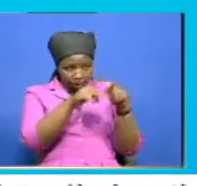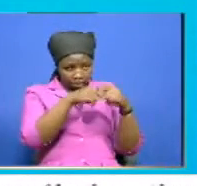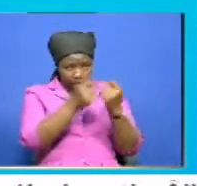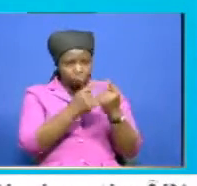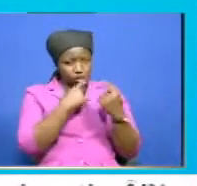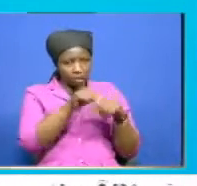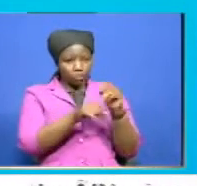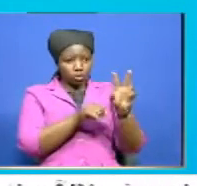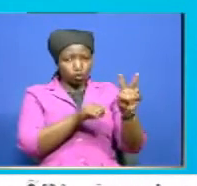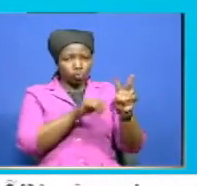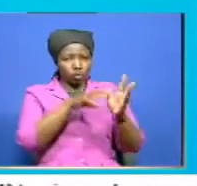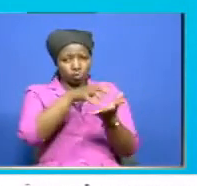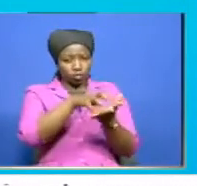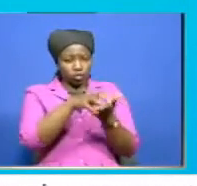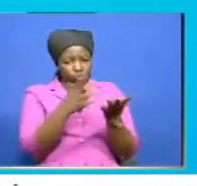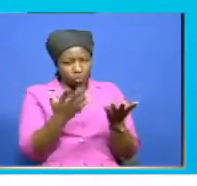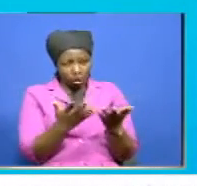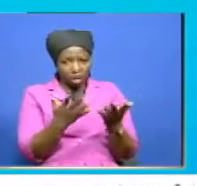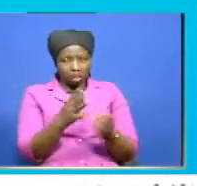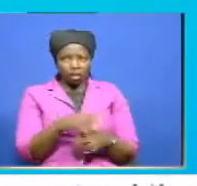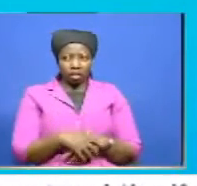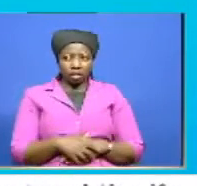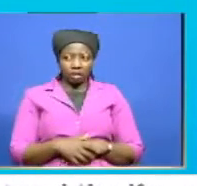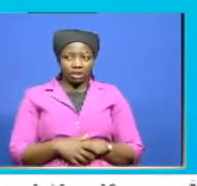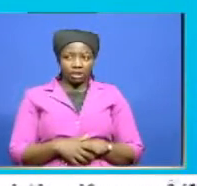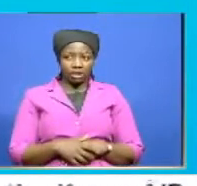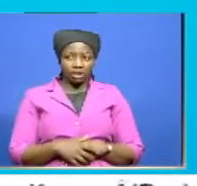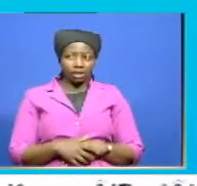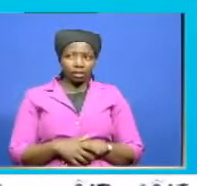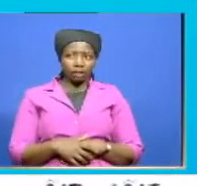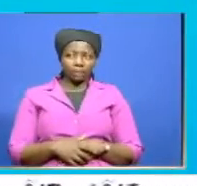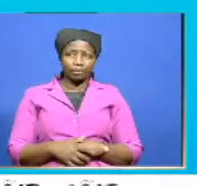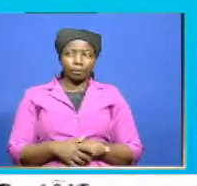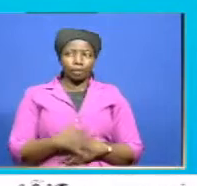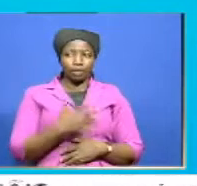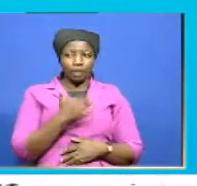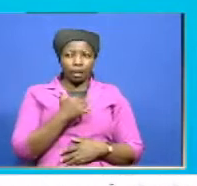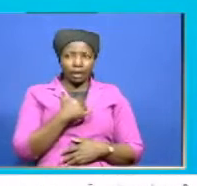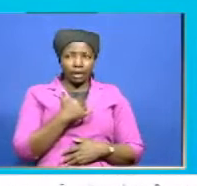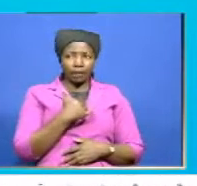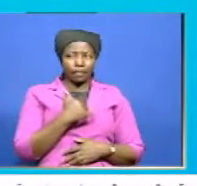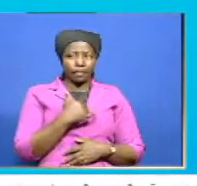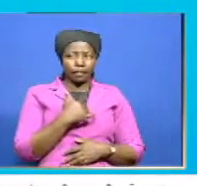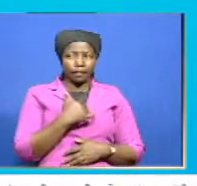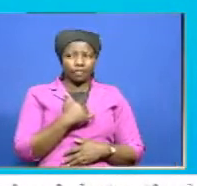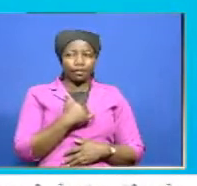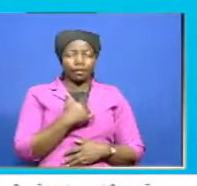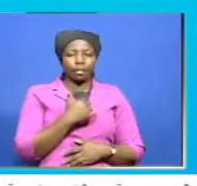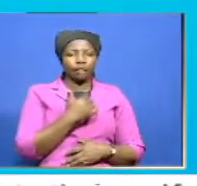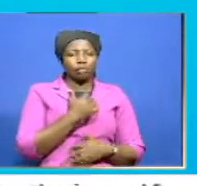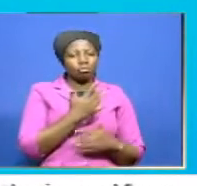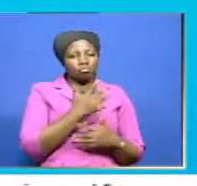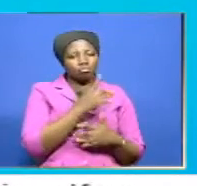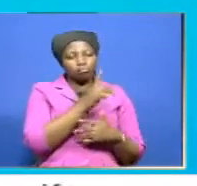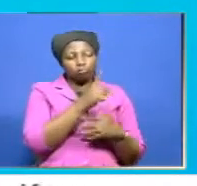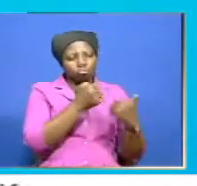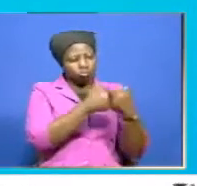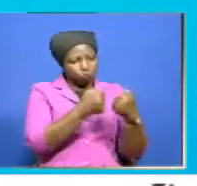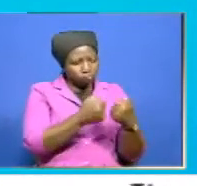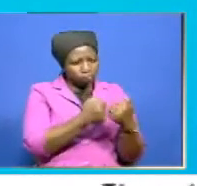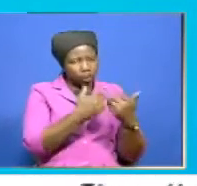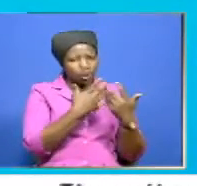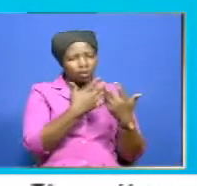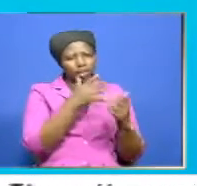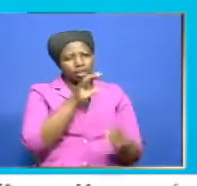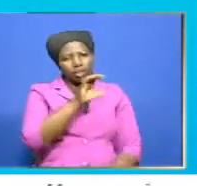there were mauls. One was against Chile, and eventually the ball was stolen away, you